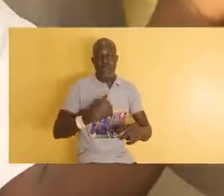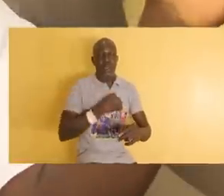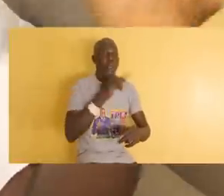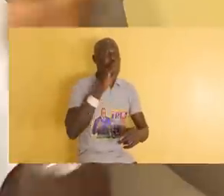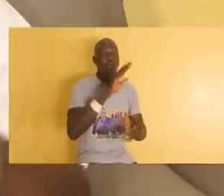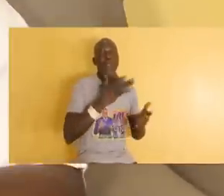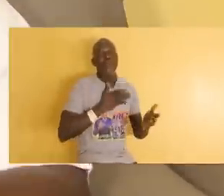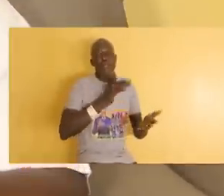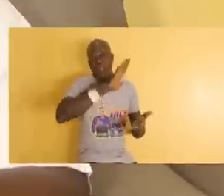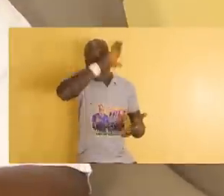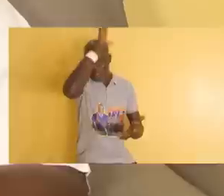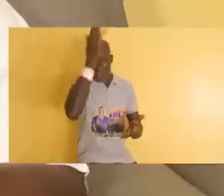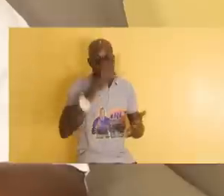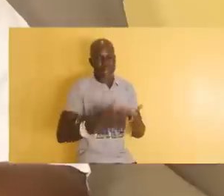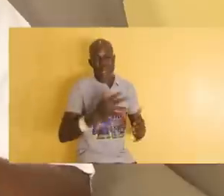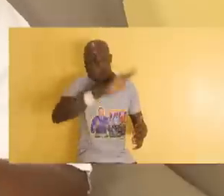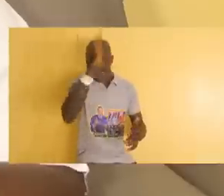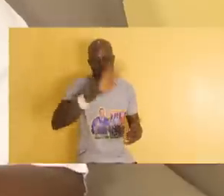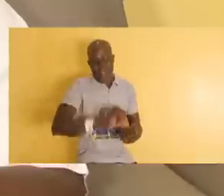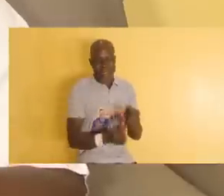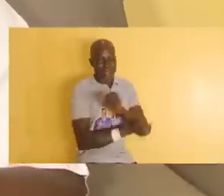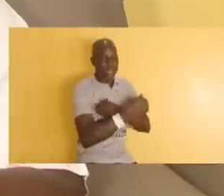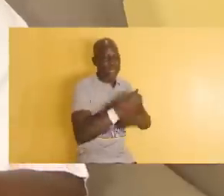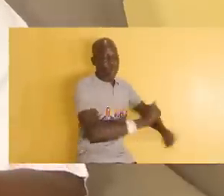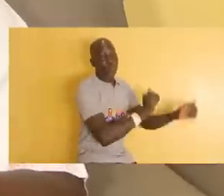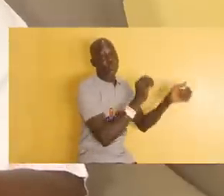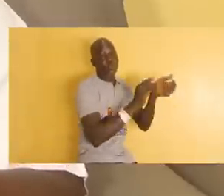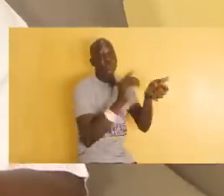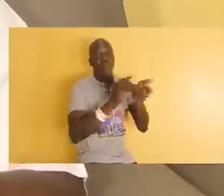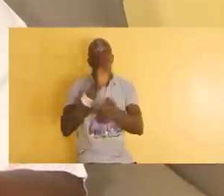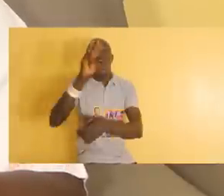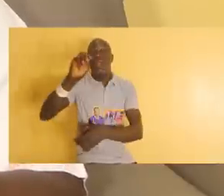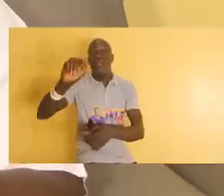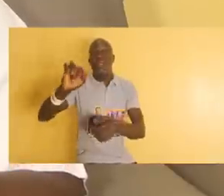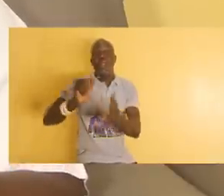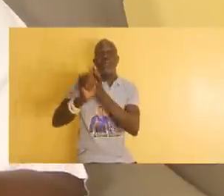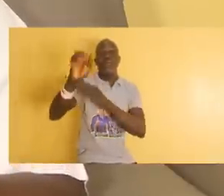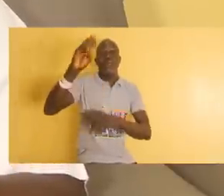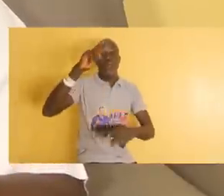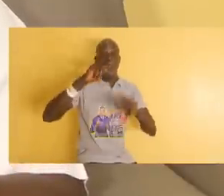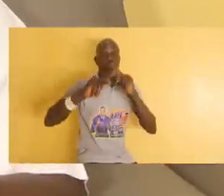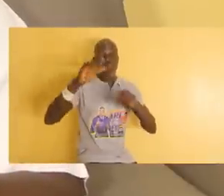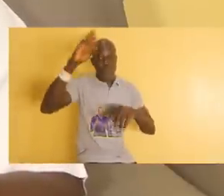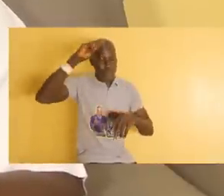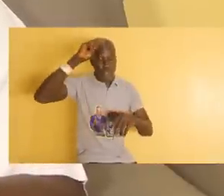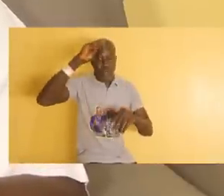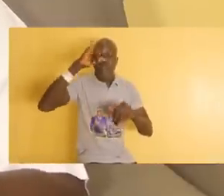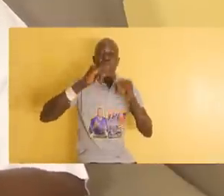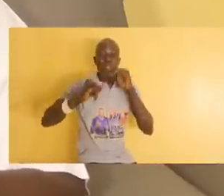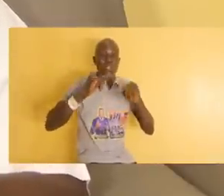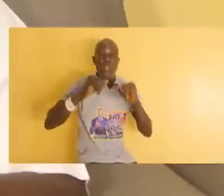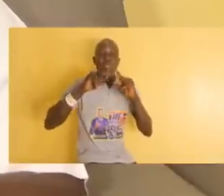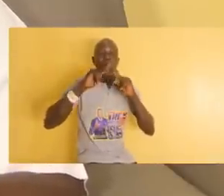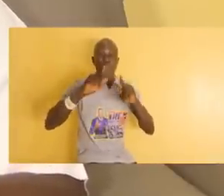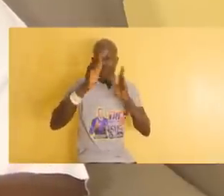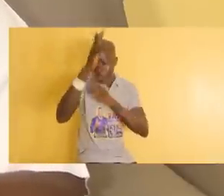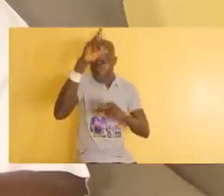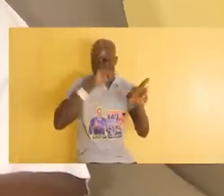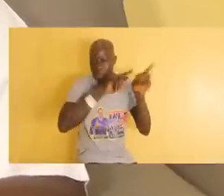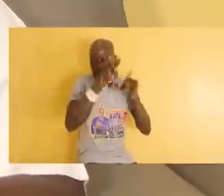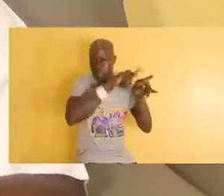Lord. Oh, come here. But he never changed. Apostle. He's an apostle. Dr. FMO Mustafa JP